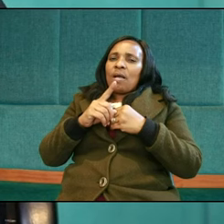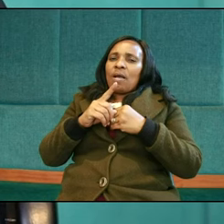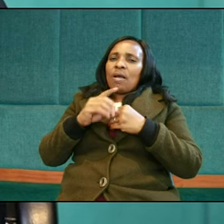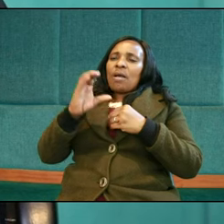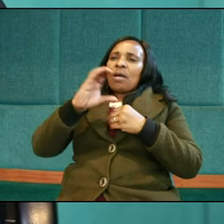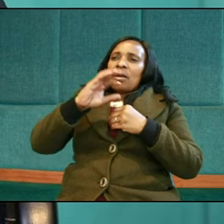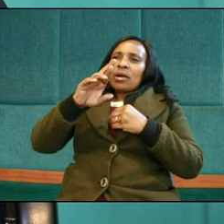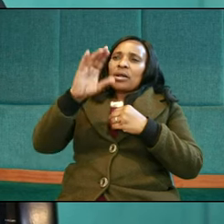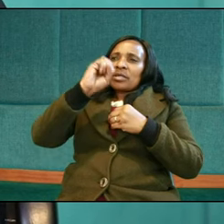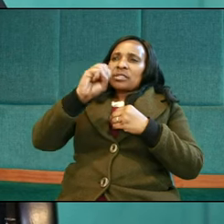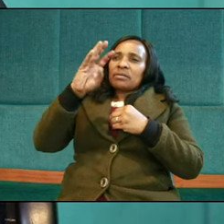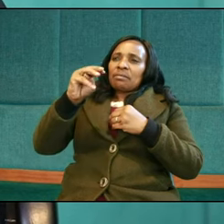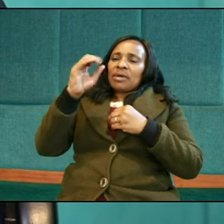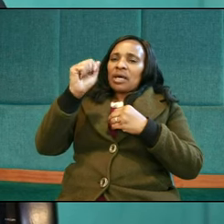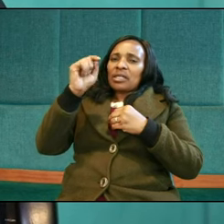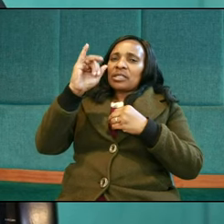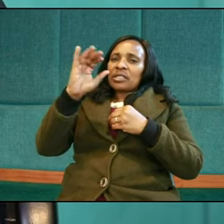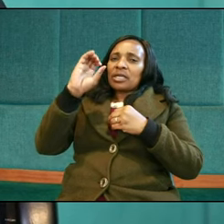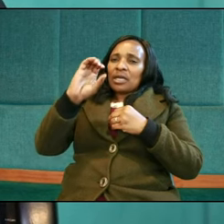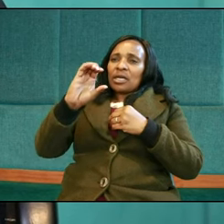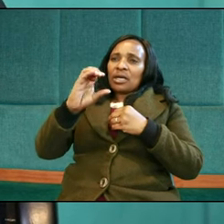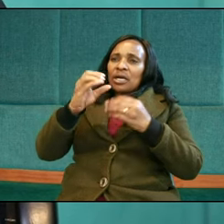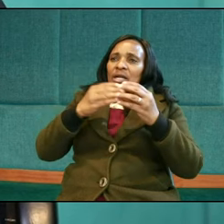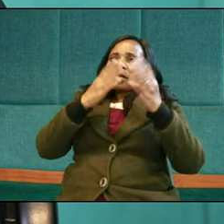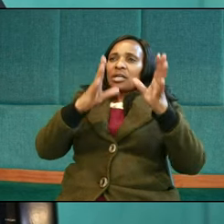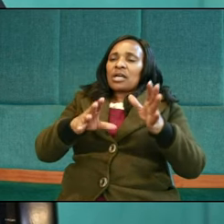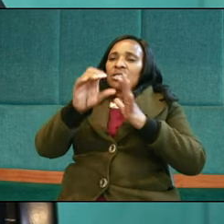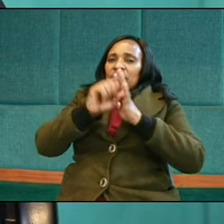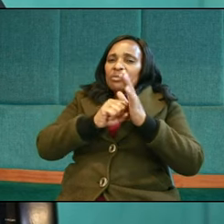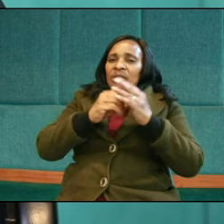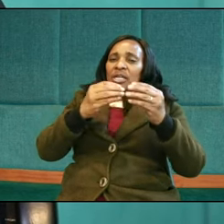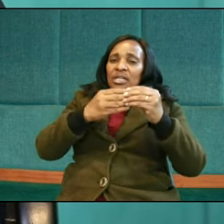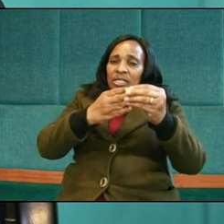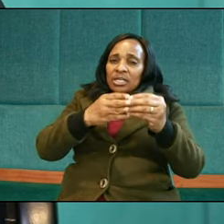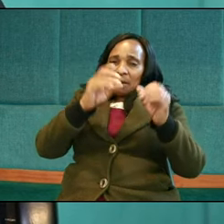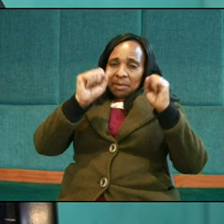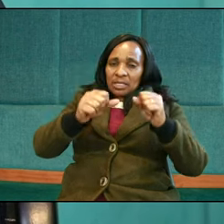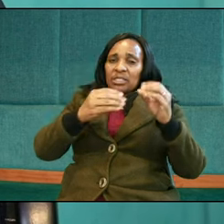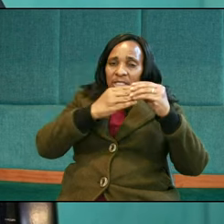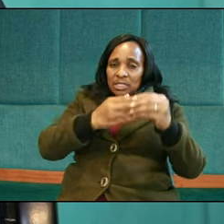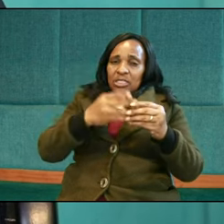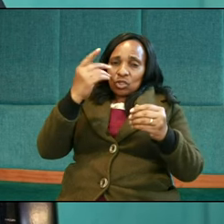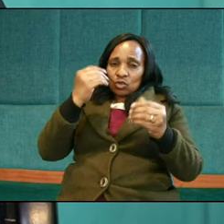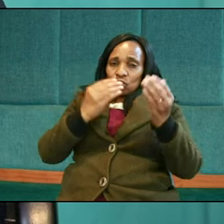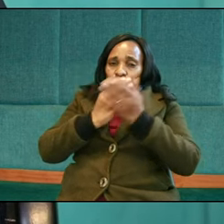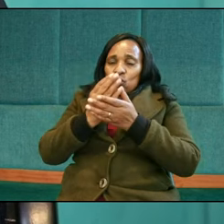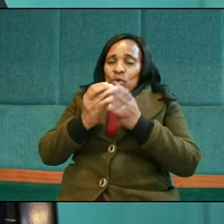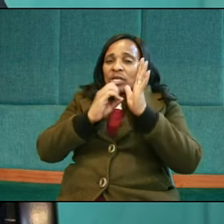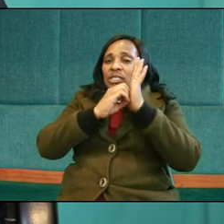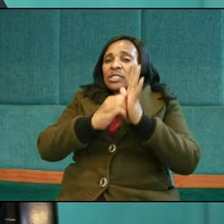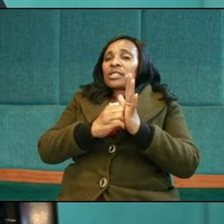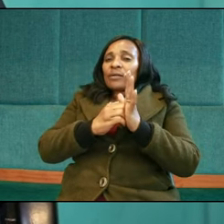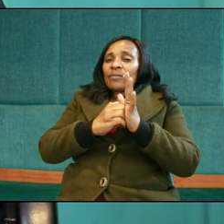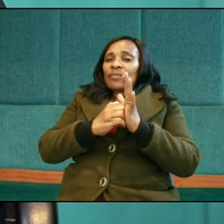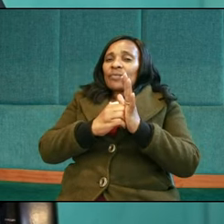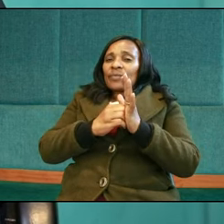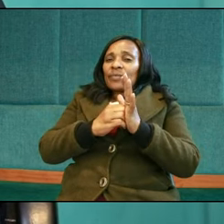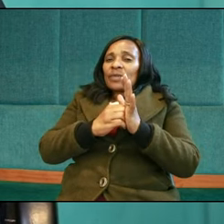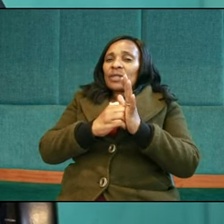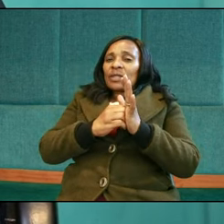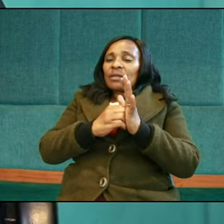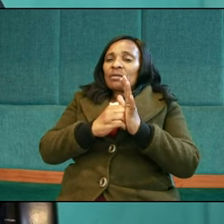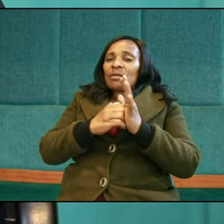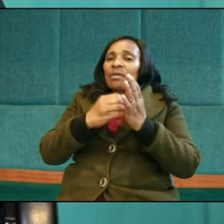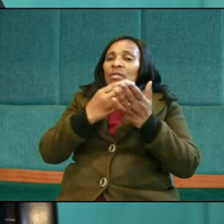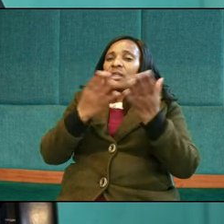charismatic leadership. You know, a leader needs to lead by example. Mm-hmm. You know,